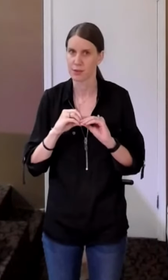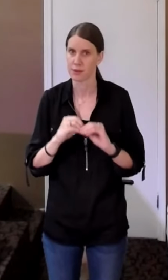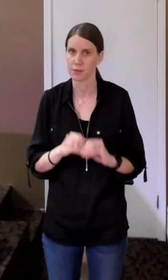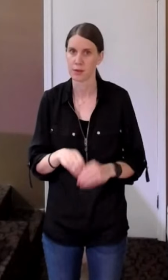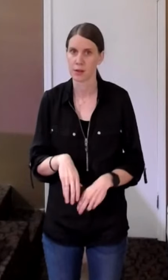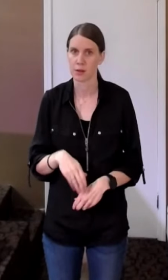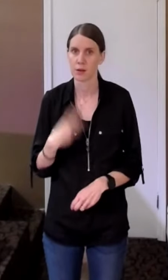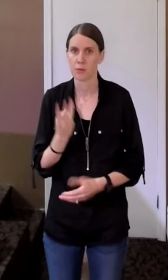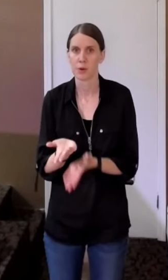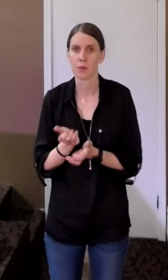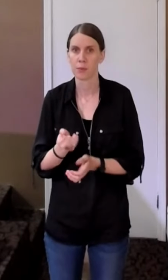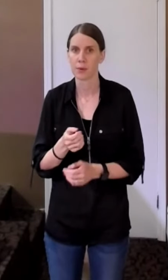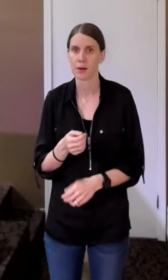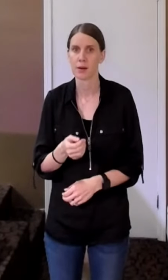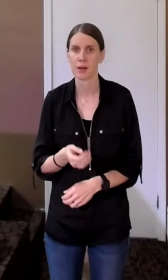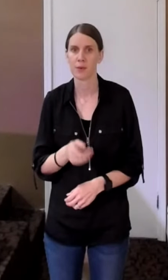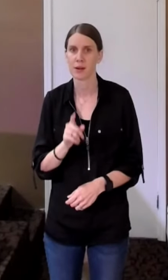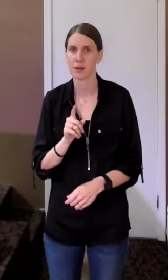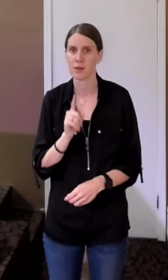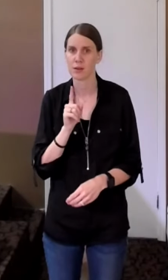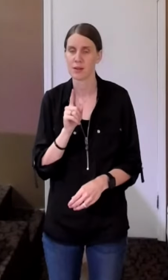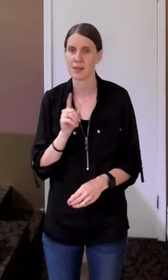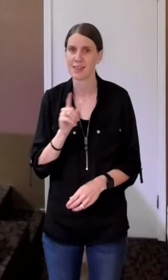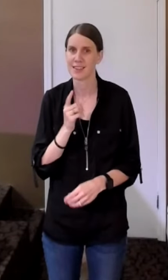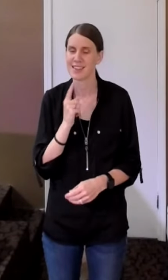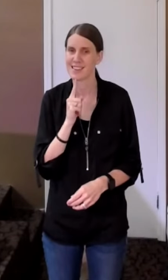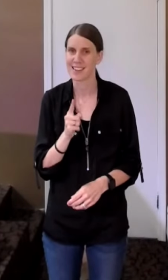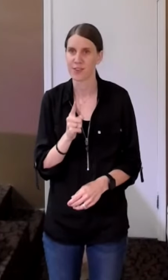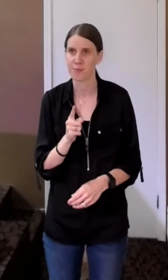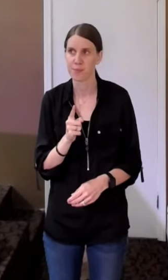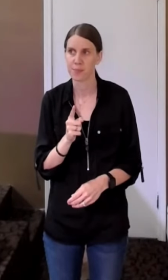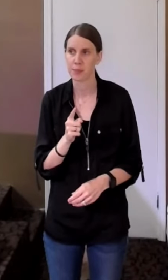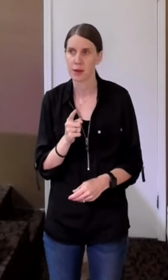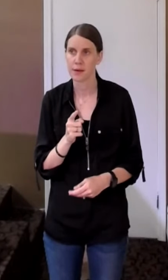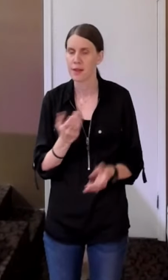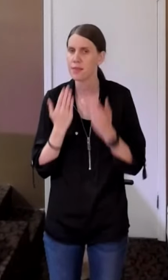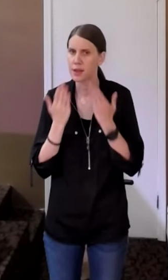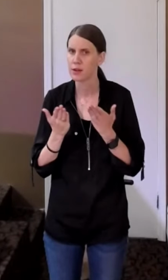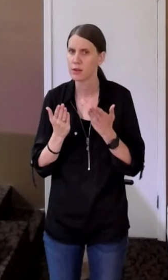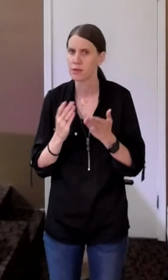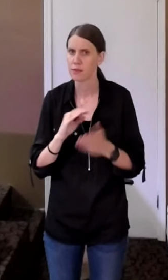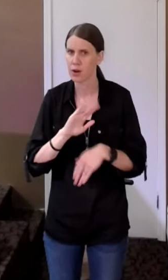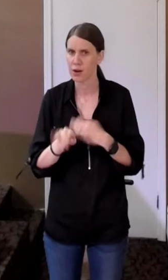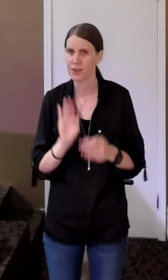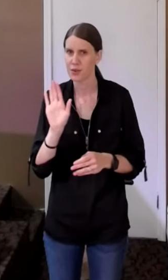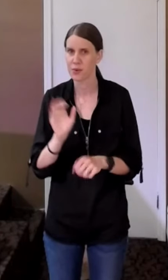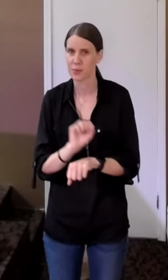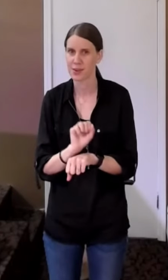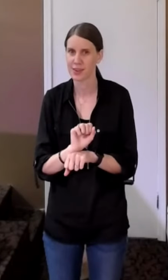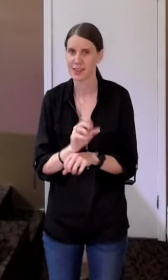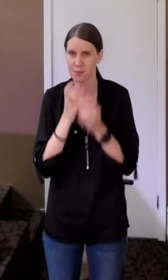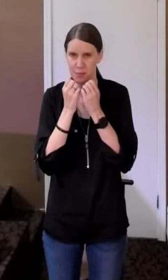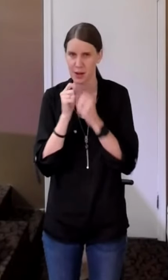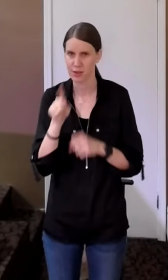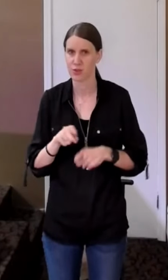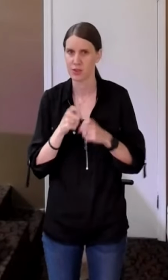you for all the work that you do and all the passion that you've put into raising your